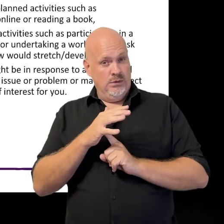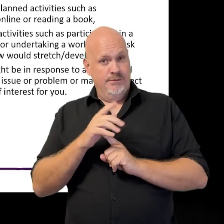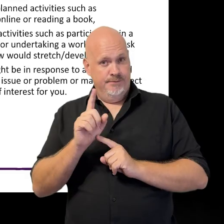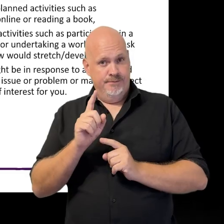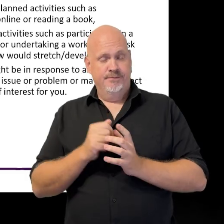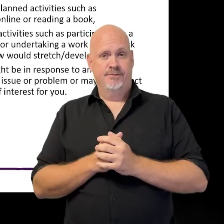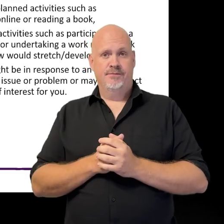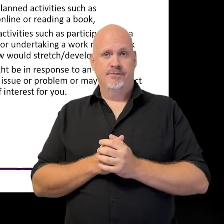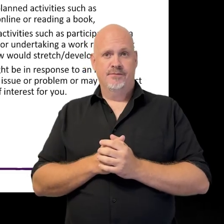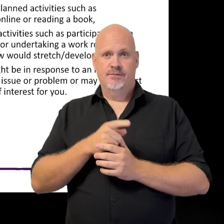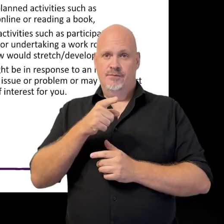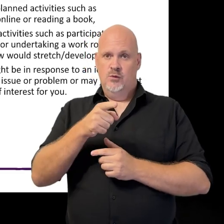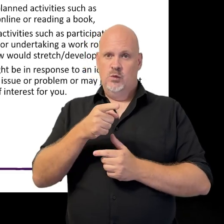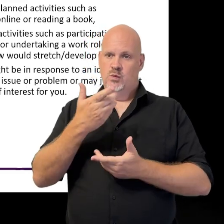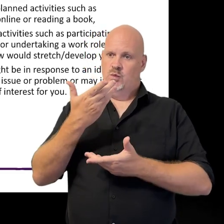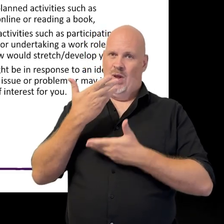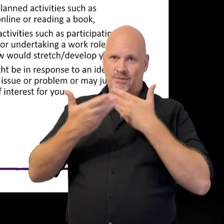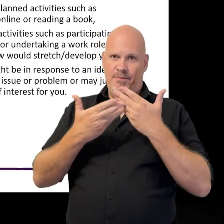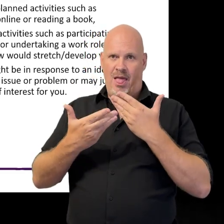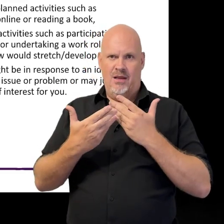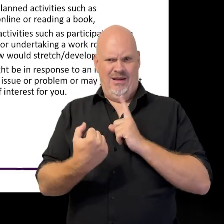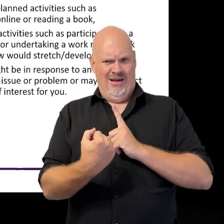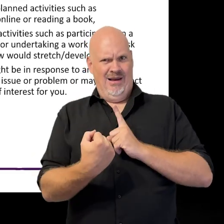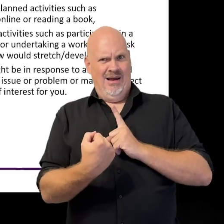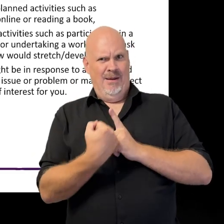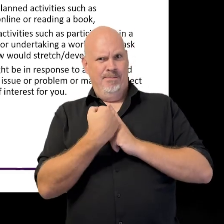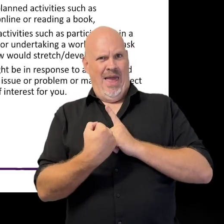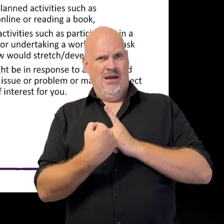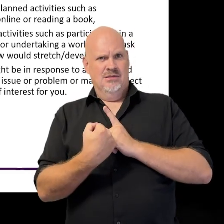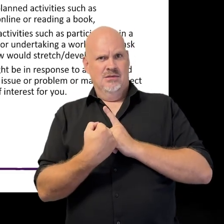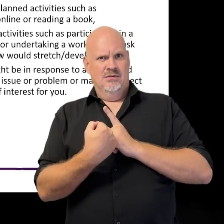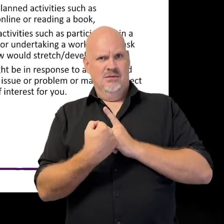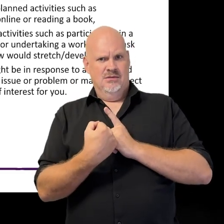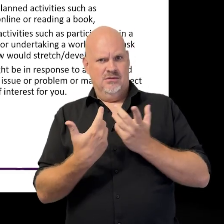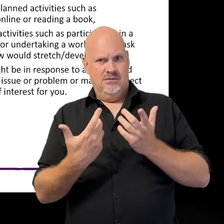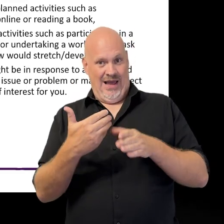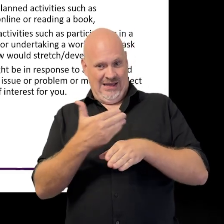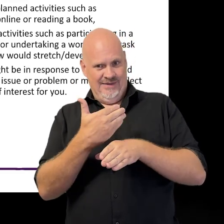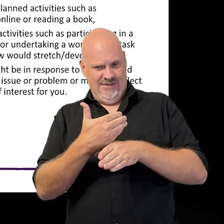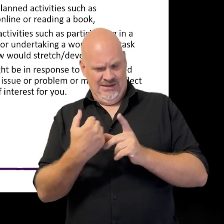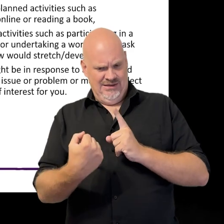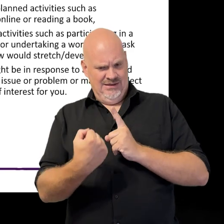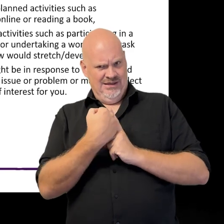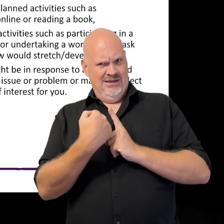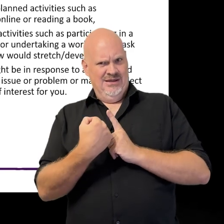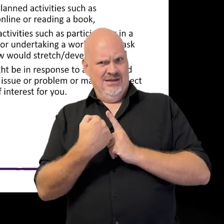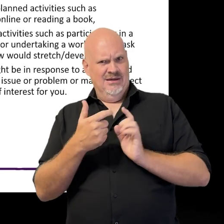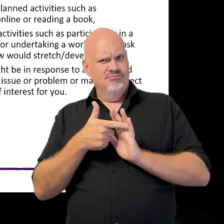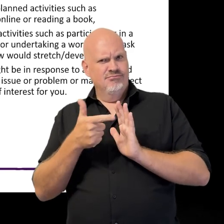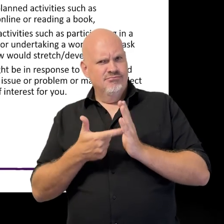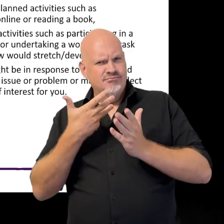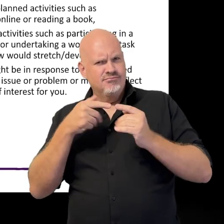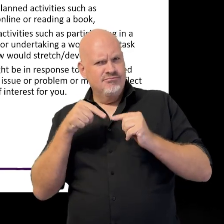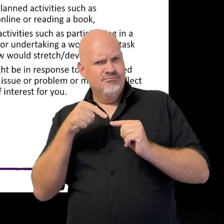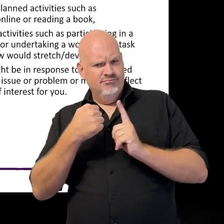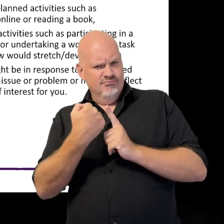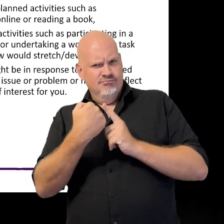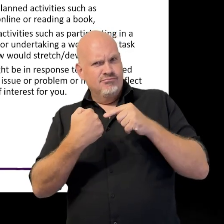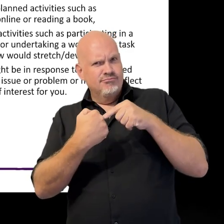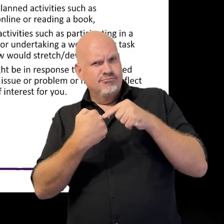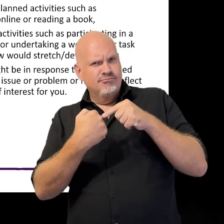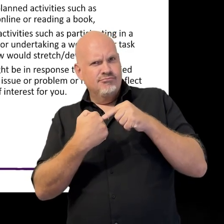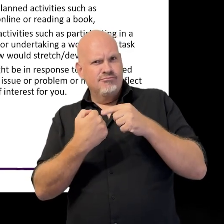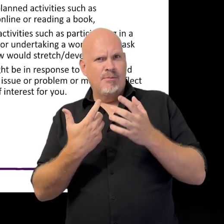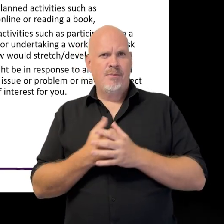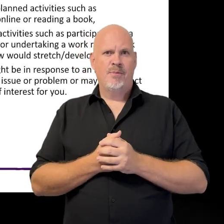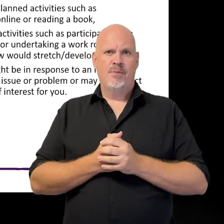impact of the activity on you. Development is only development if it results in some kind of change in